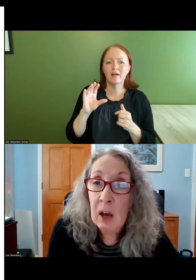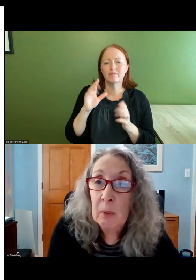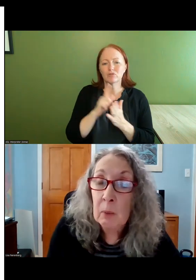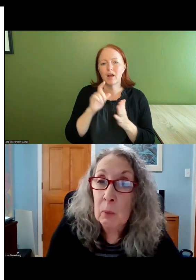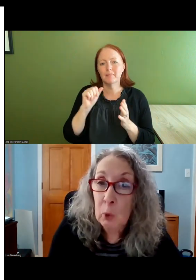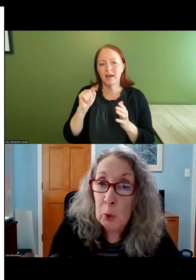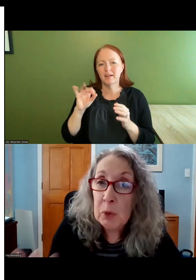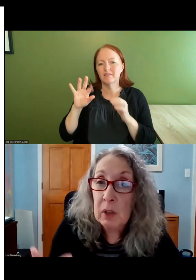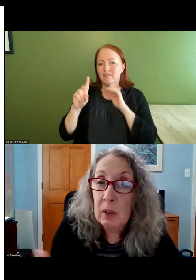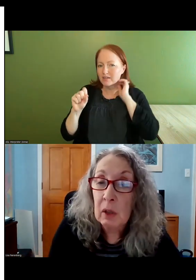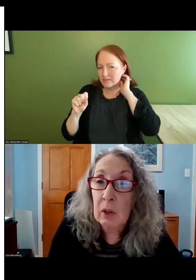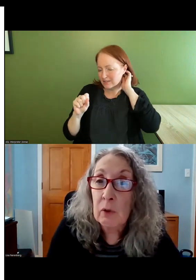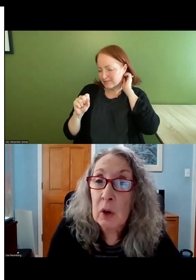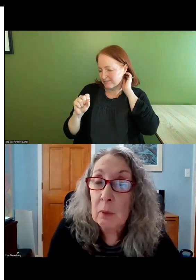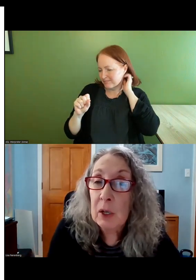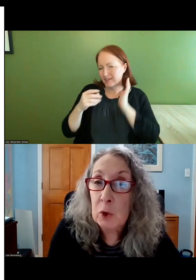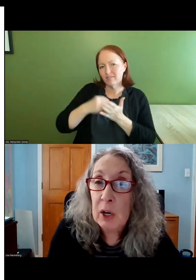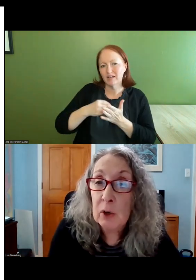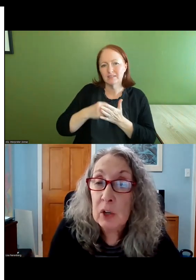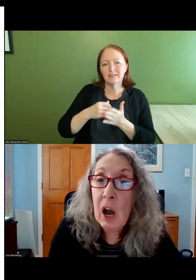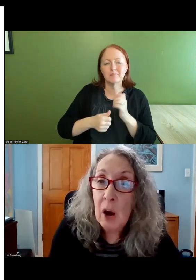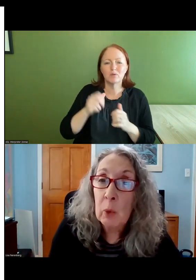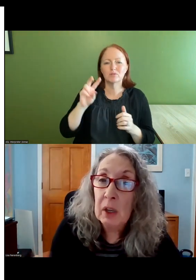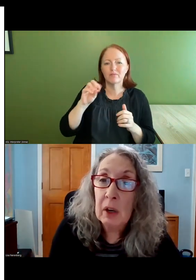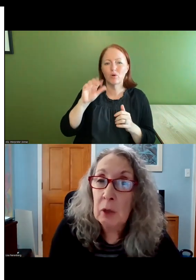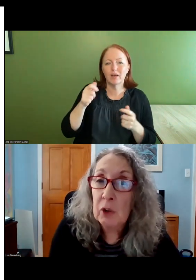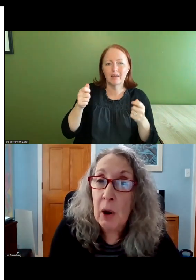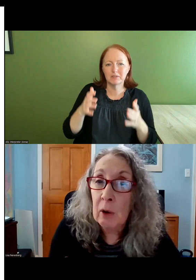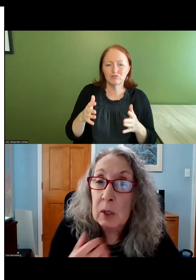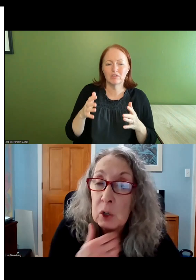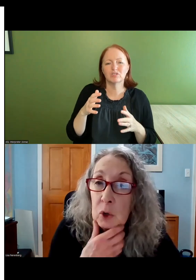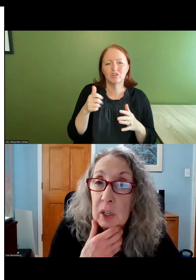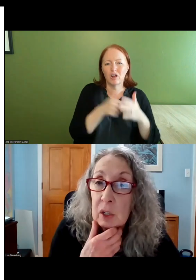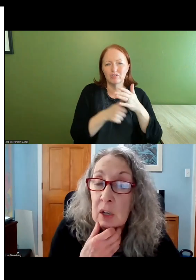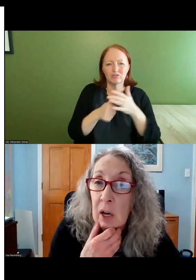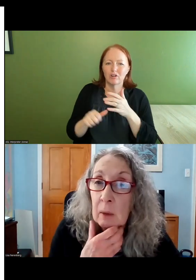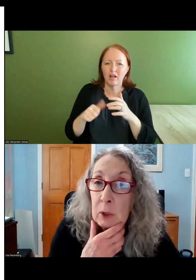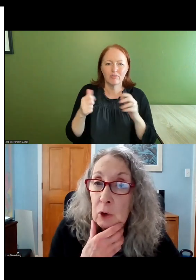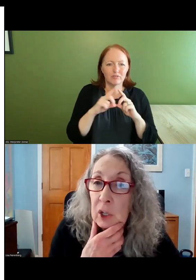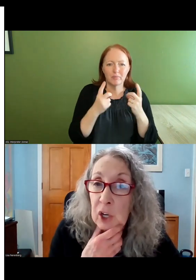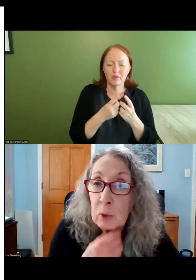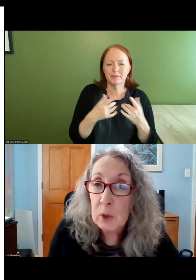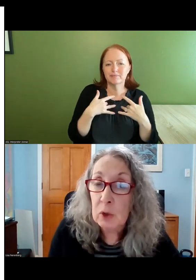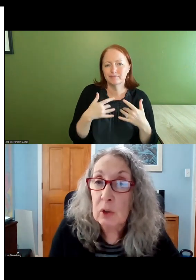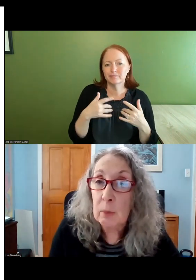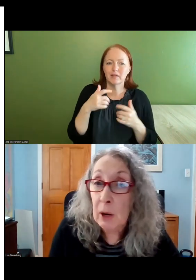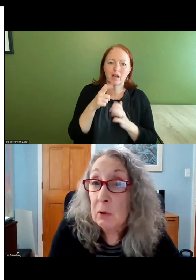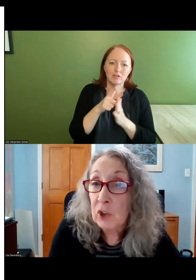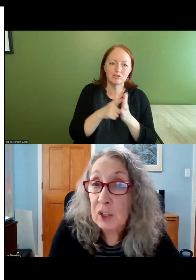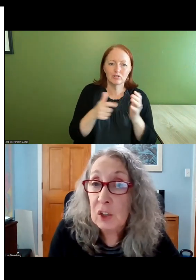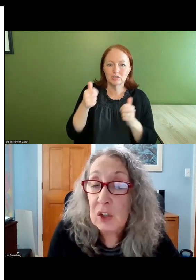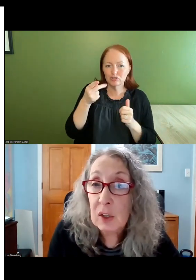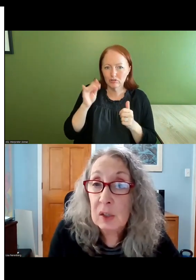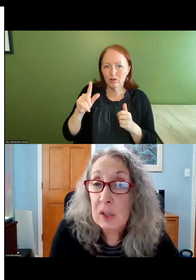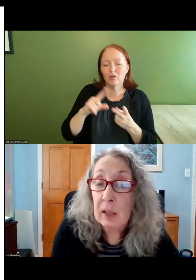states, groups, the VOCA administrators are within other departments, usually attorney generals or Department